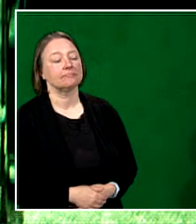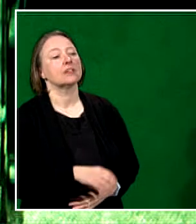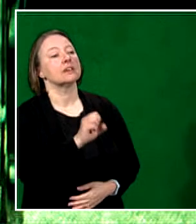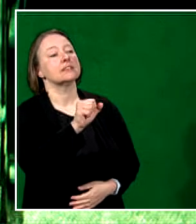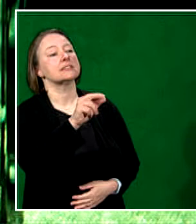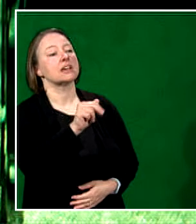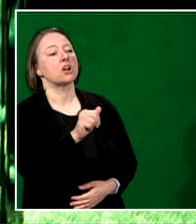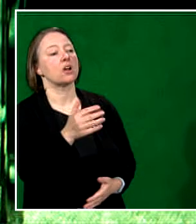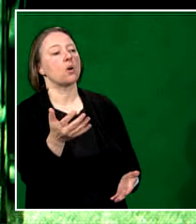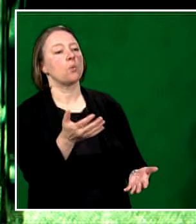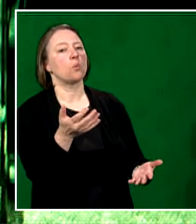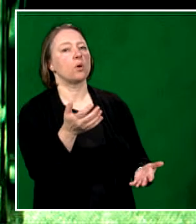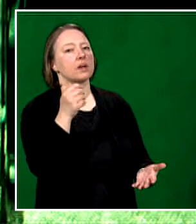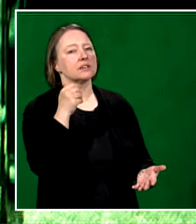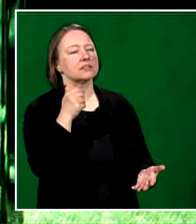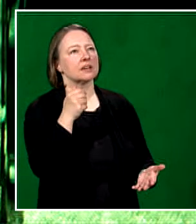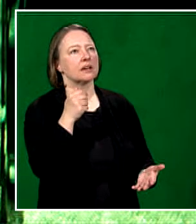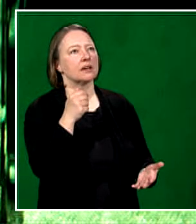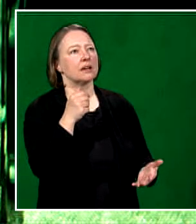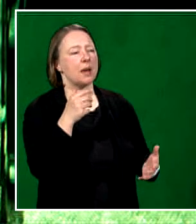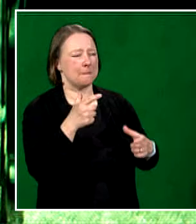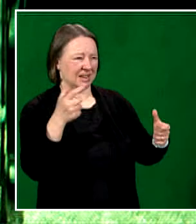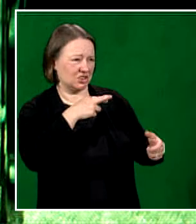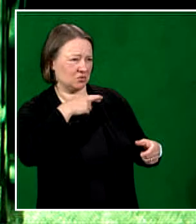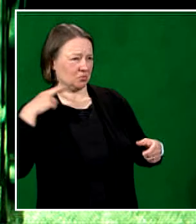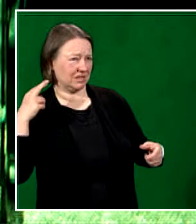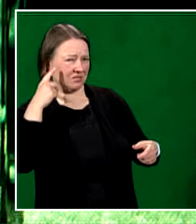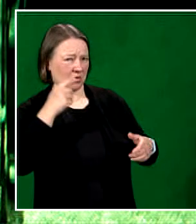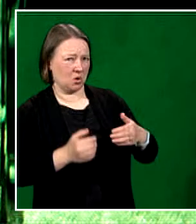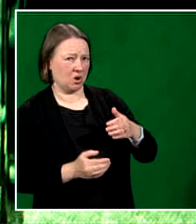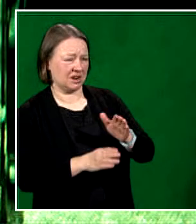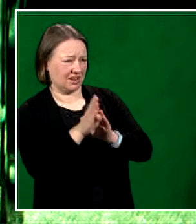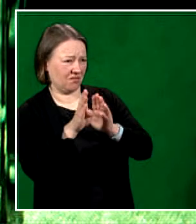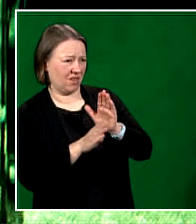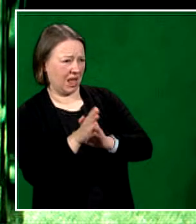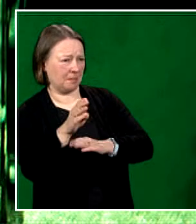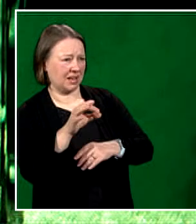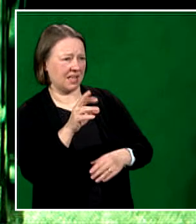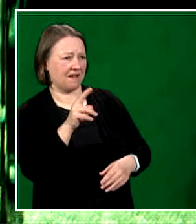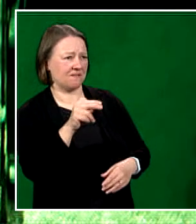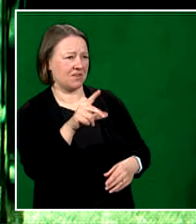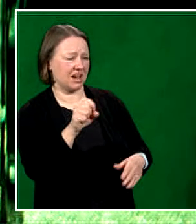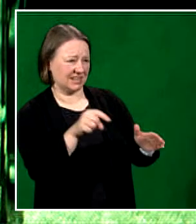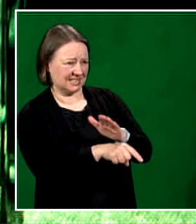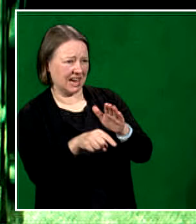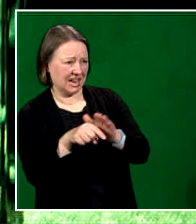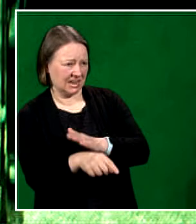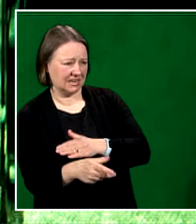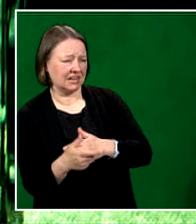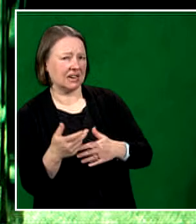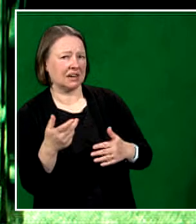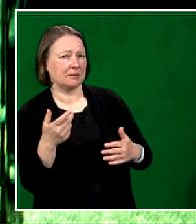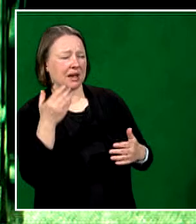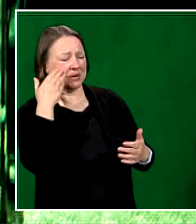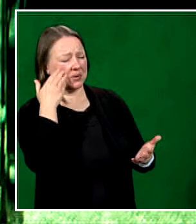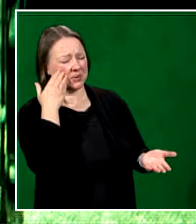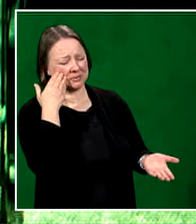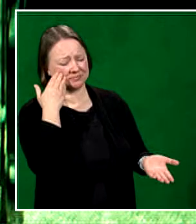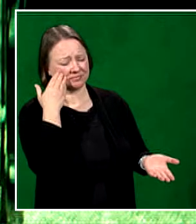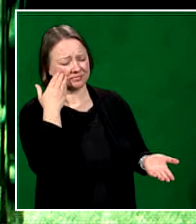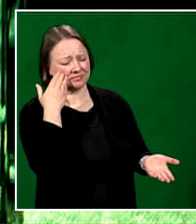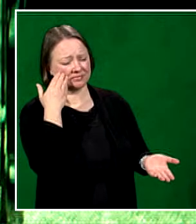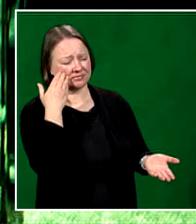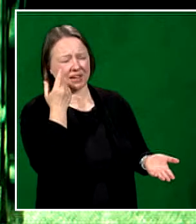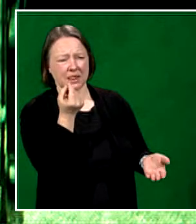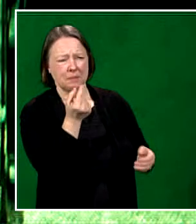Sarah, what is the biggest risk to developing the fungicide? I know a little bit